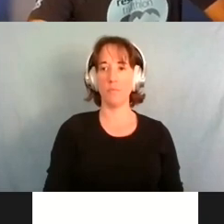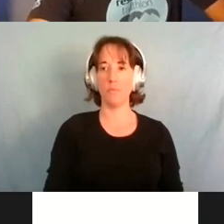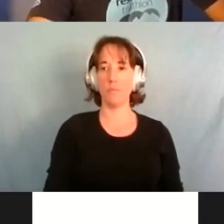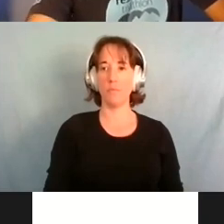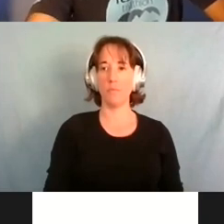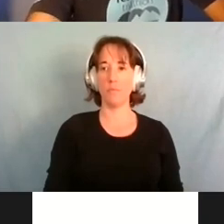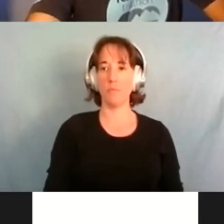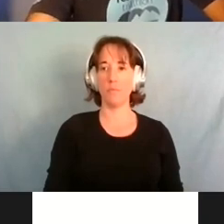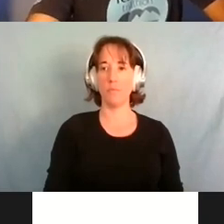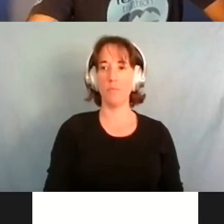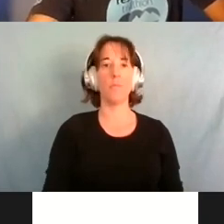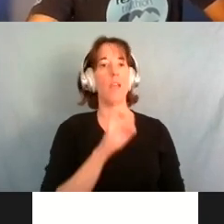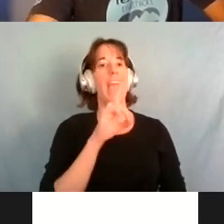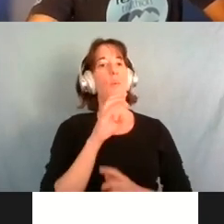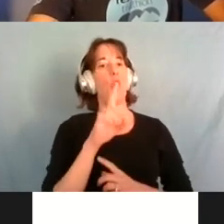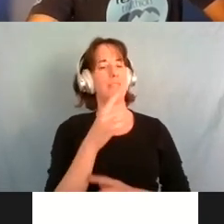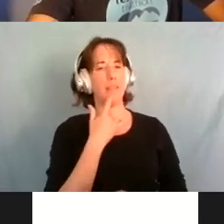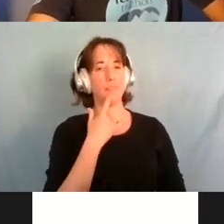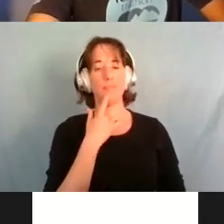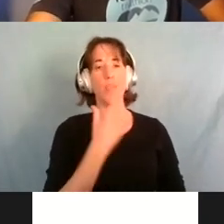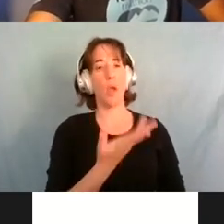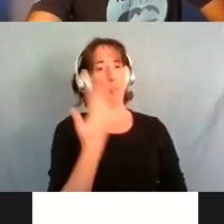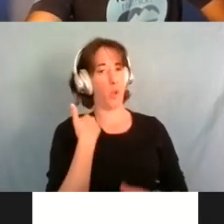you go back a slide?